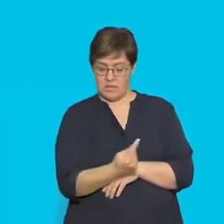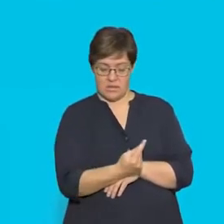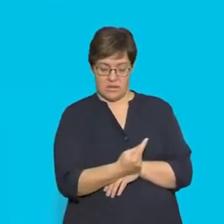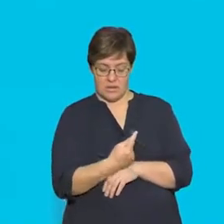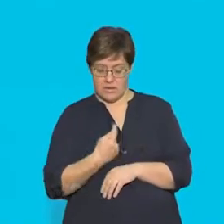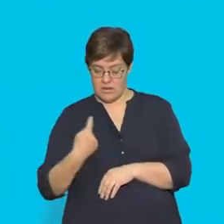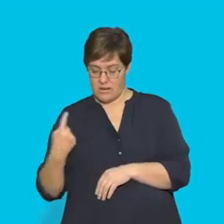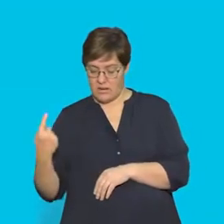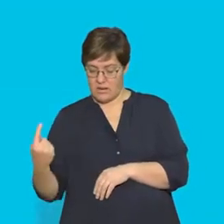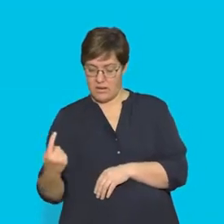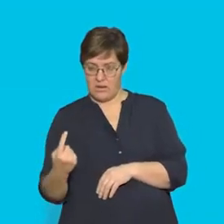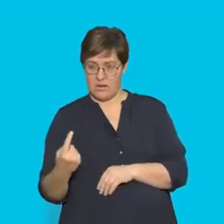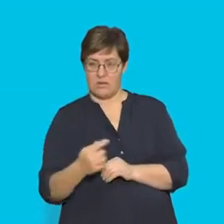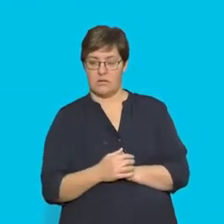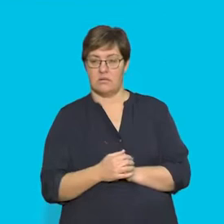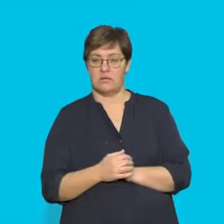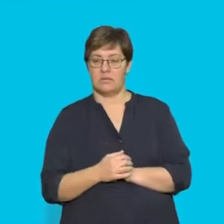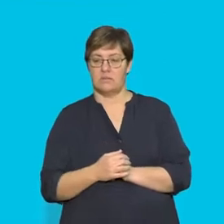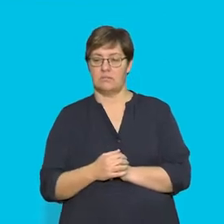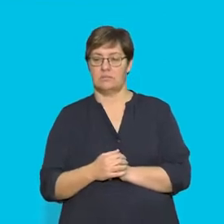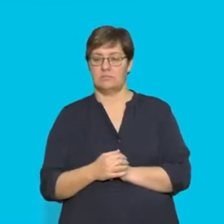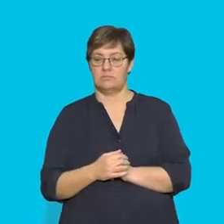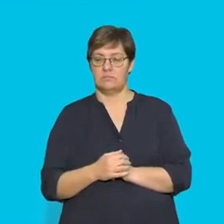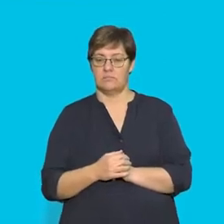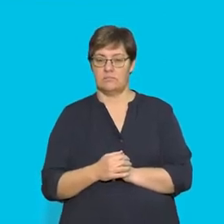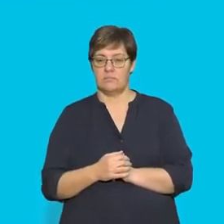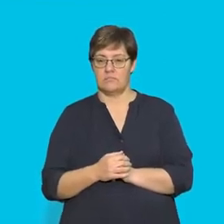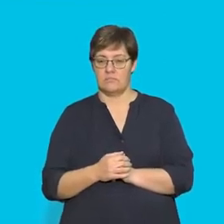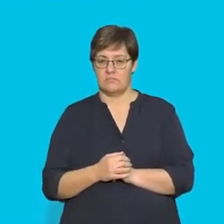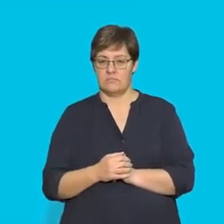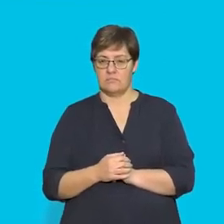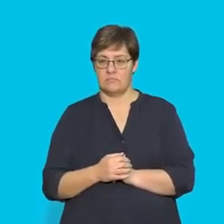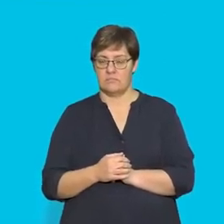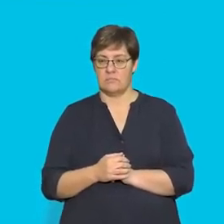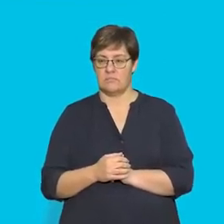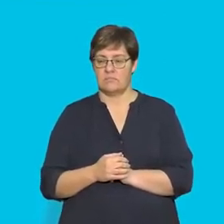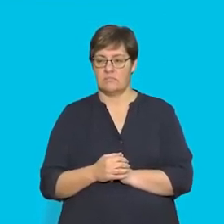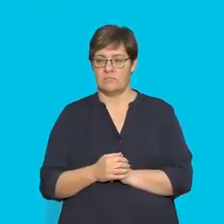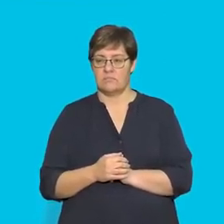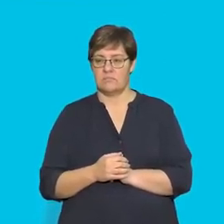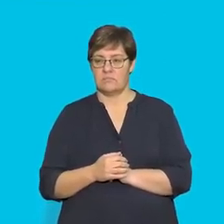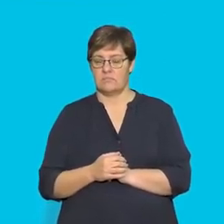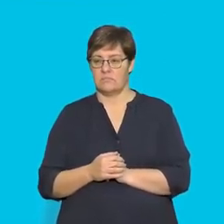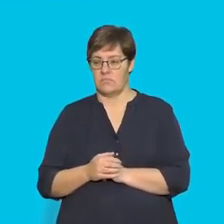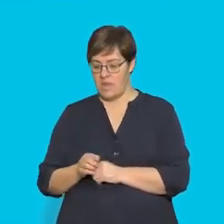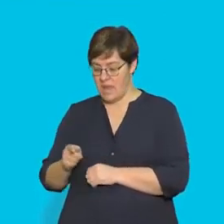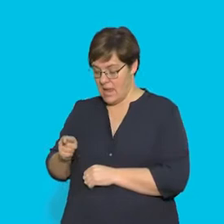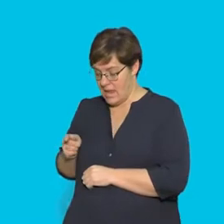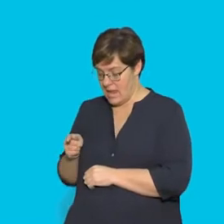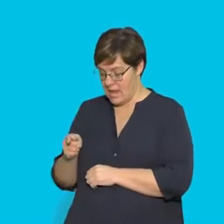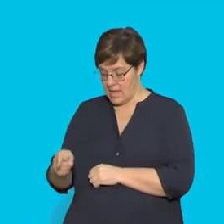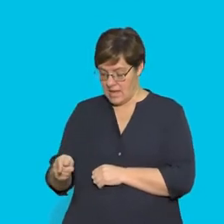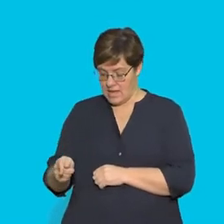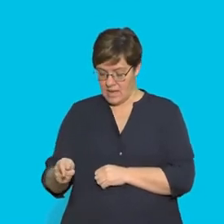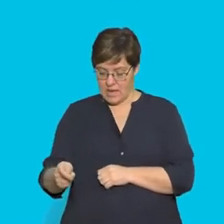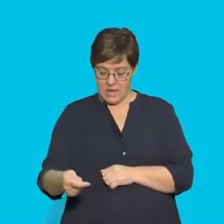board at that point. So if I were to mark these field lines, I'd say they're going in at that point,